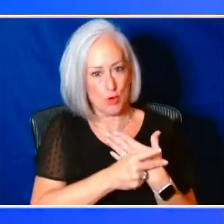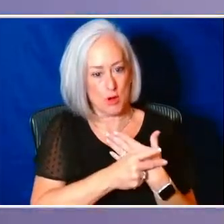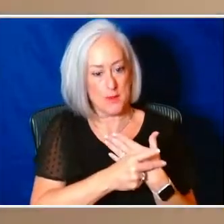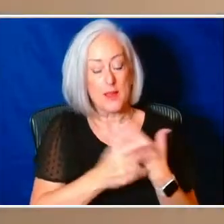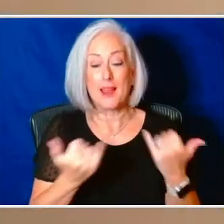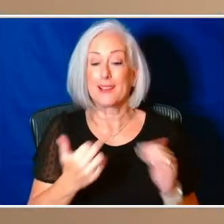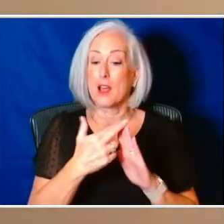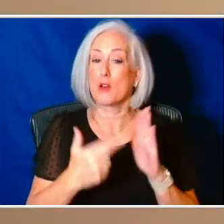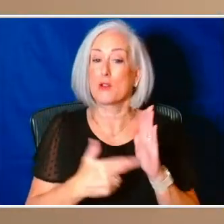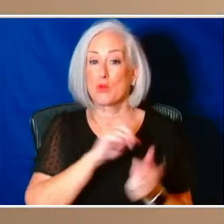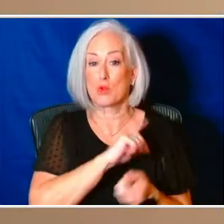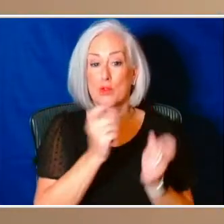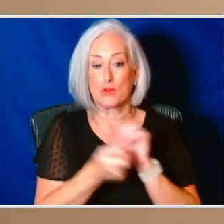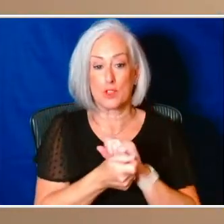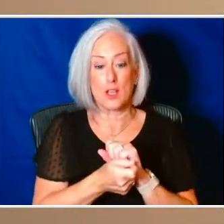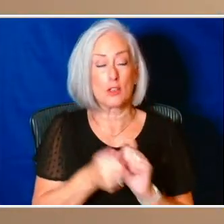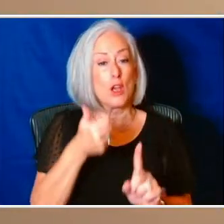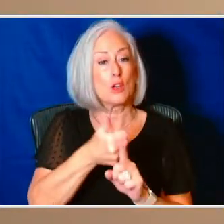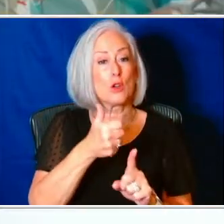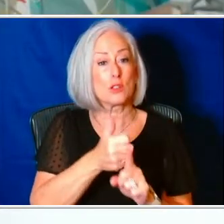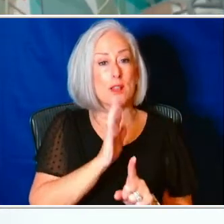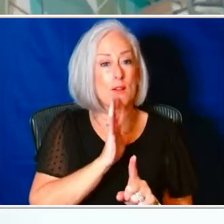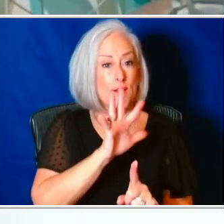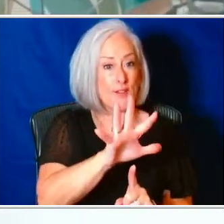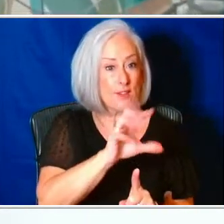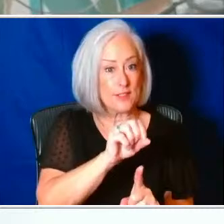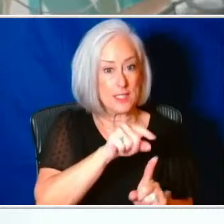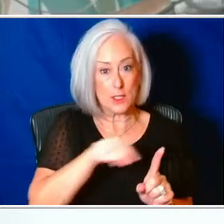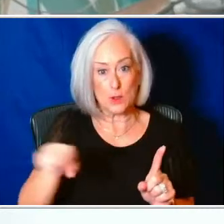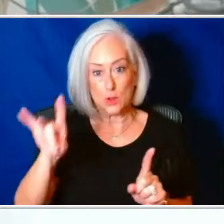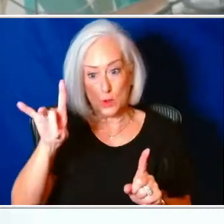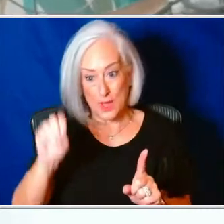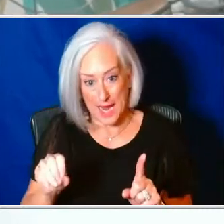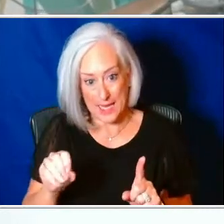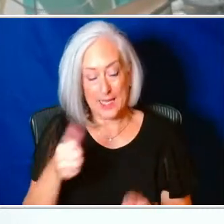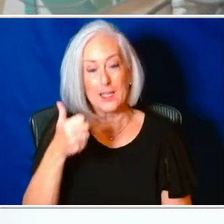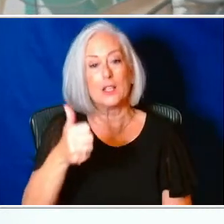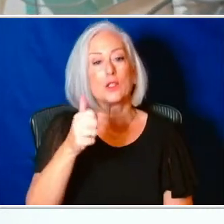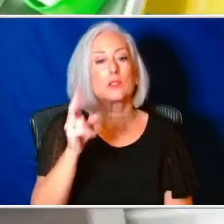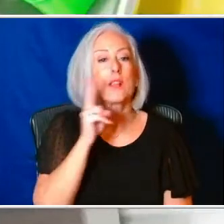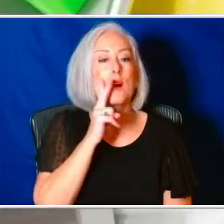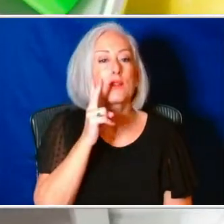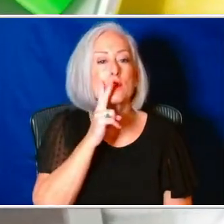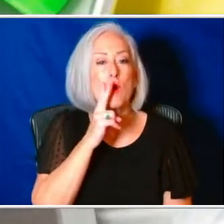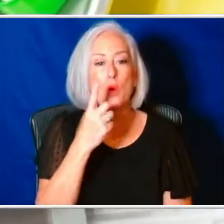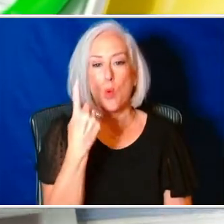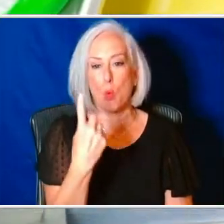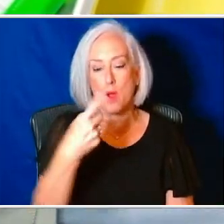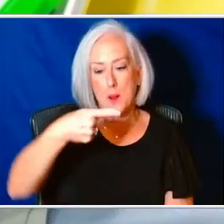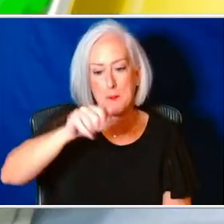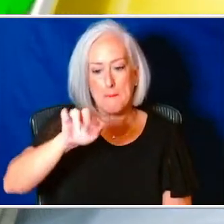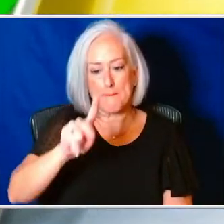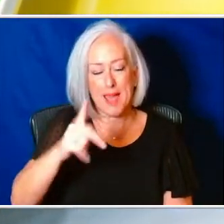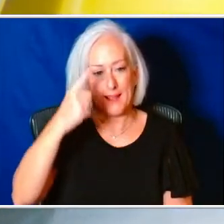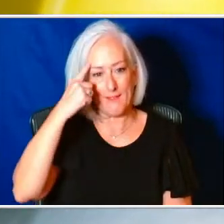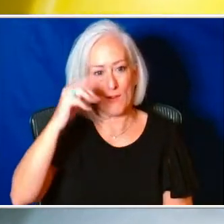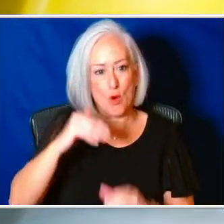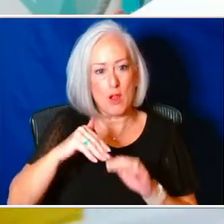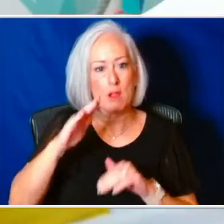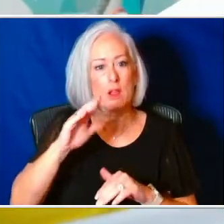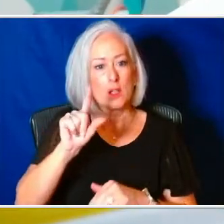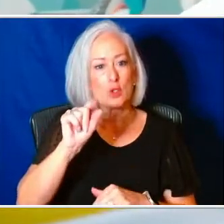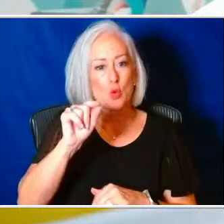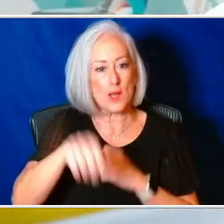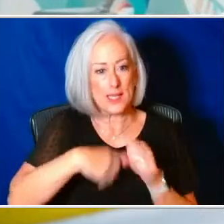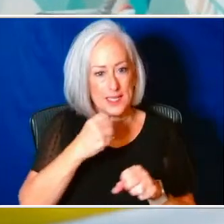between the ages of 50 and 80 years of age, you've smoked approximately 1 pack per day for 20 years, so that's a 20-pack year, or if you want to